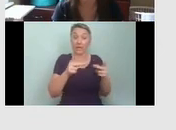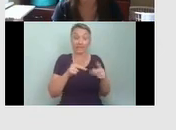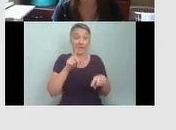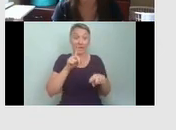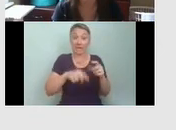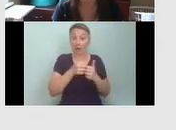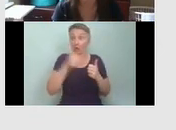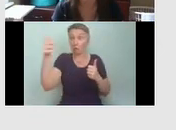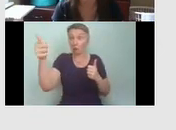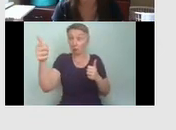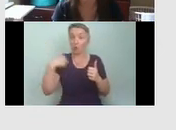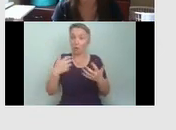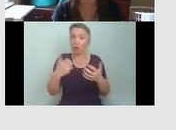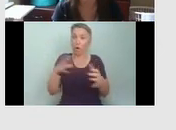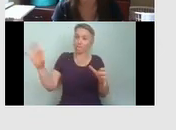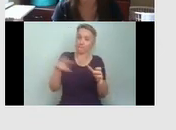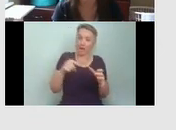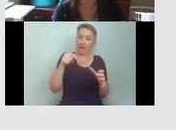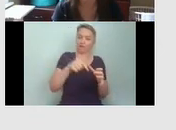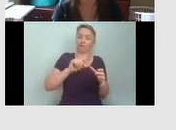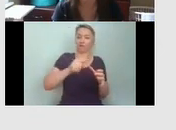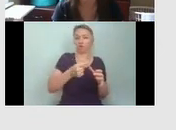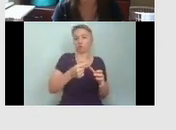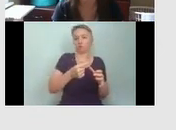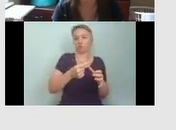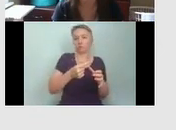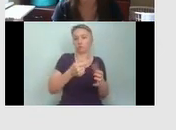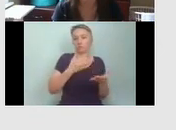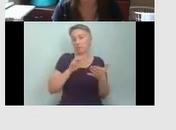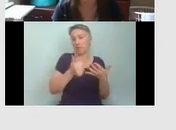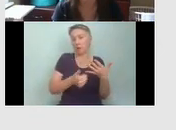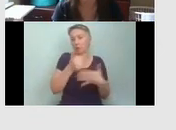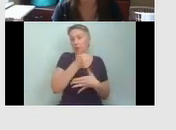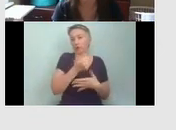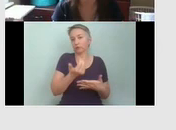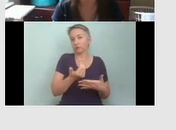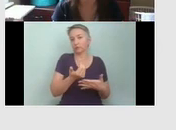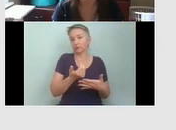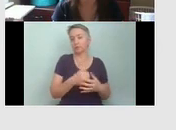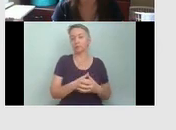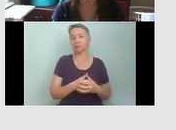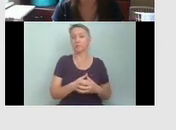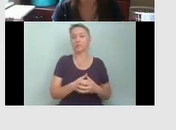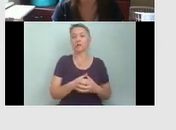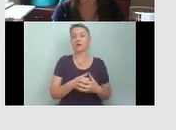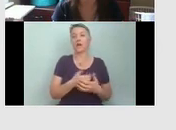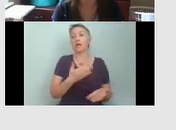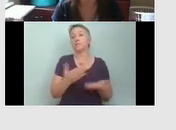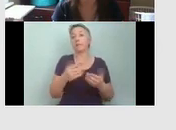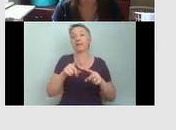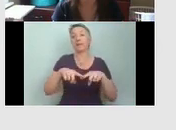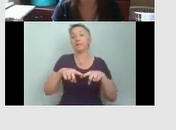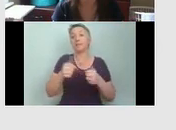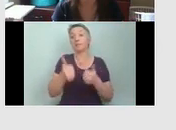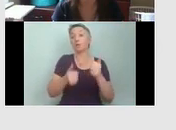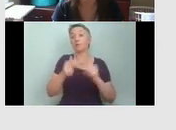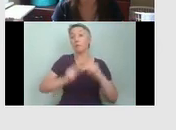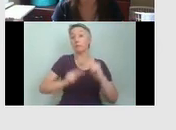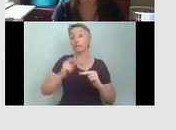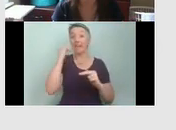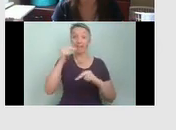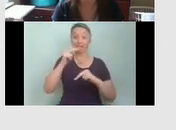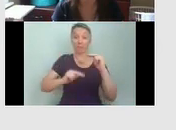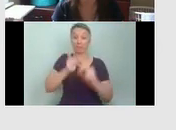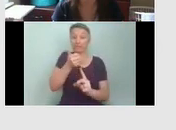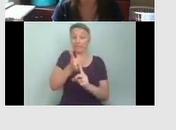But and then it may depend on what building you're coming into and if they're ready.